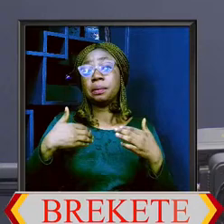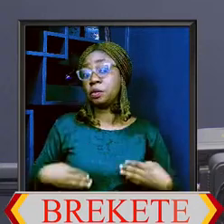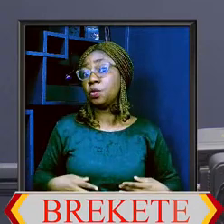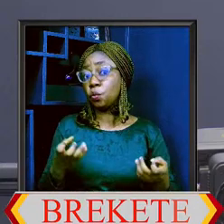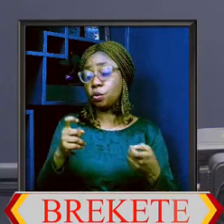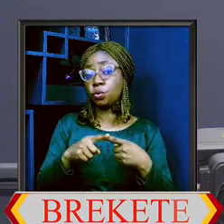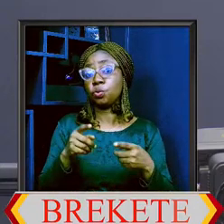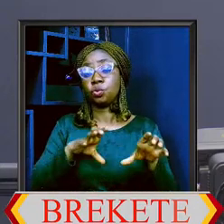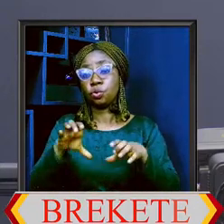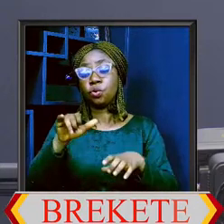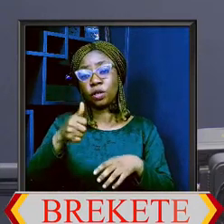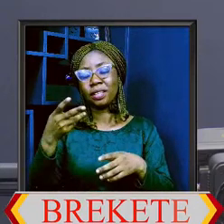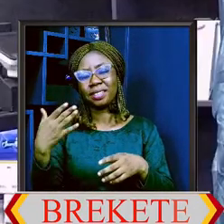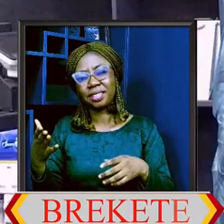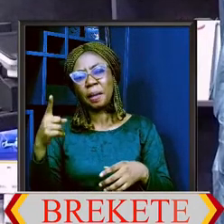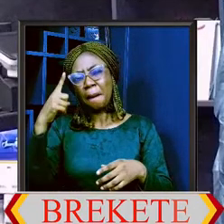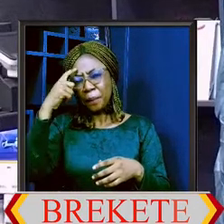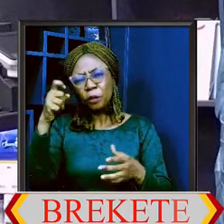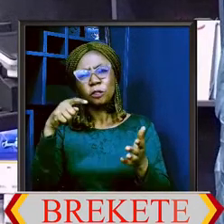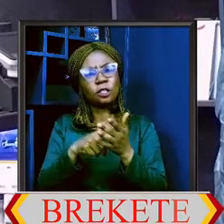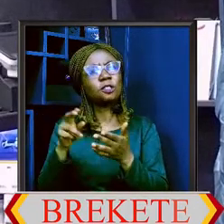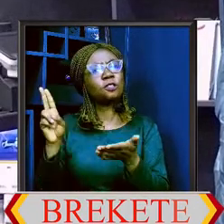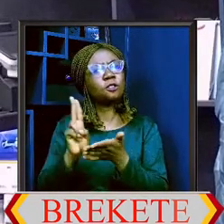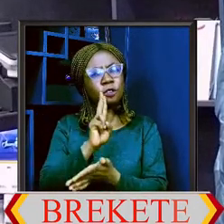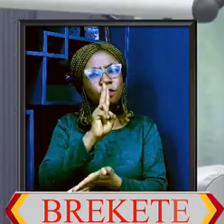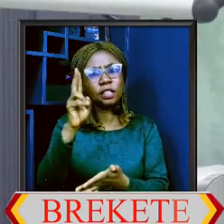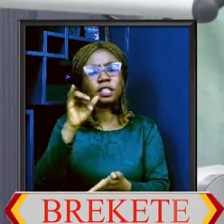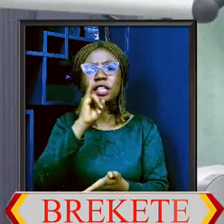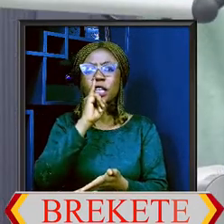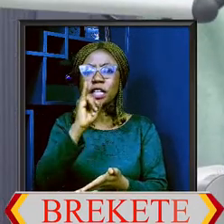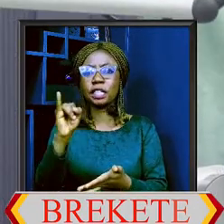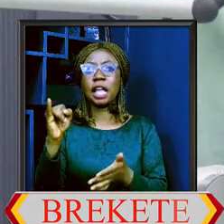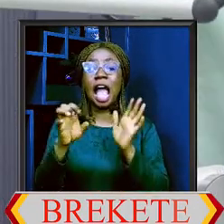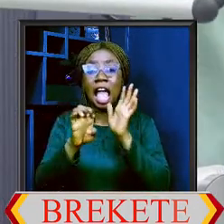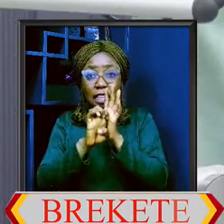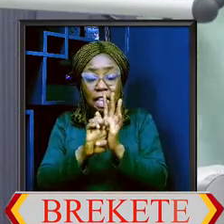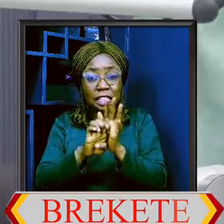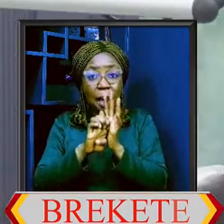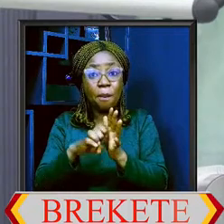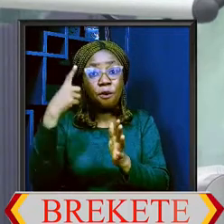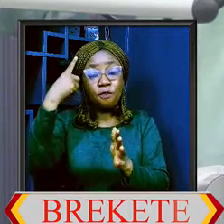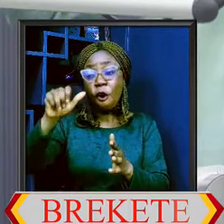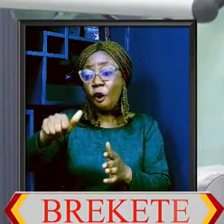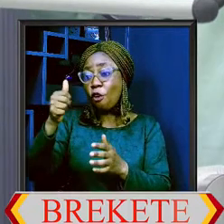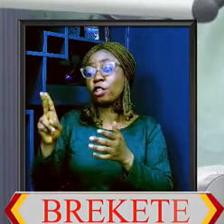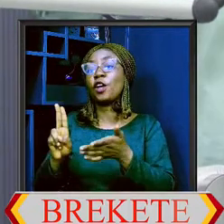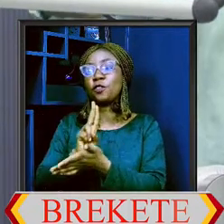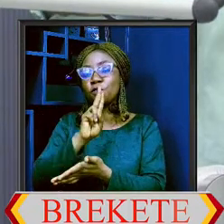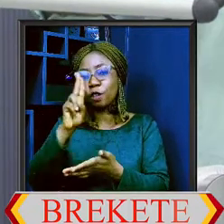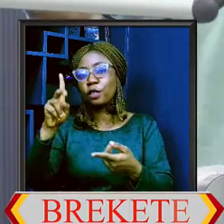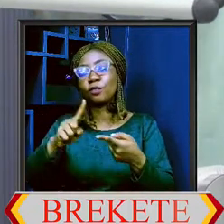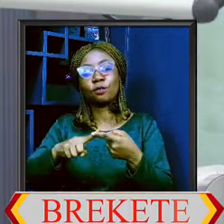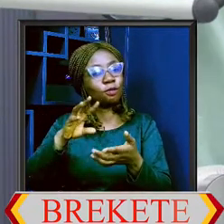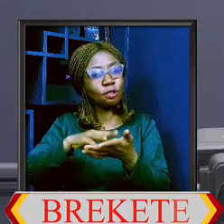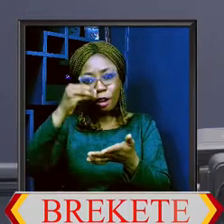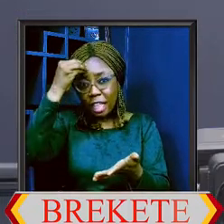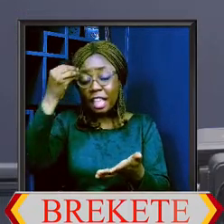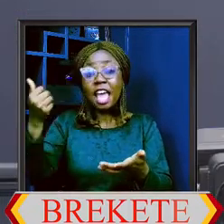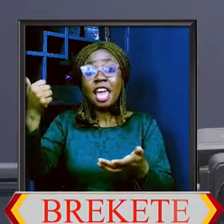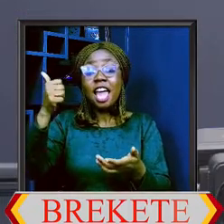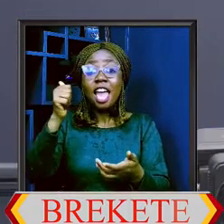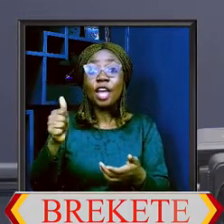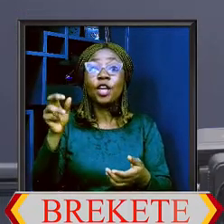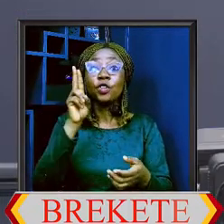things let them because this University now model it be for other universities to learn a